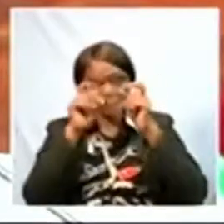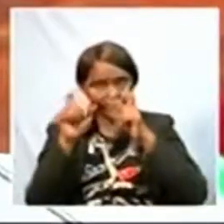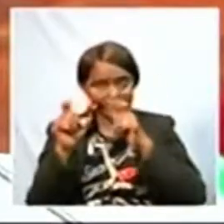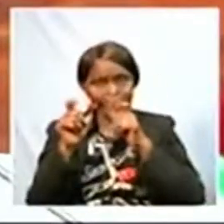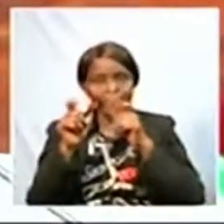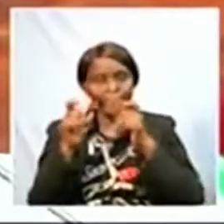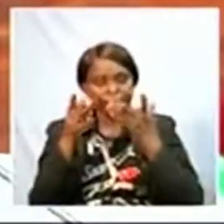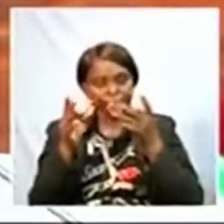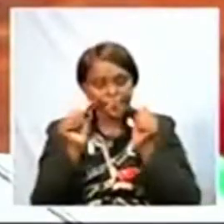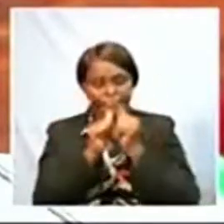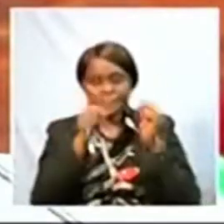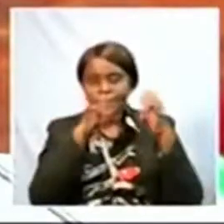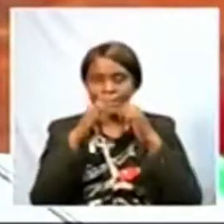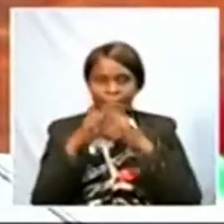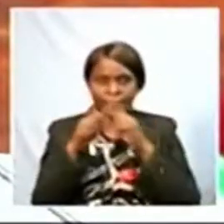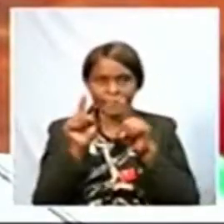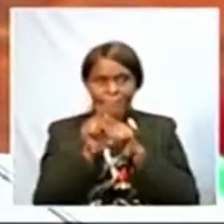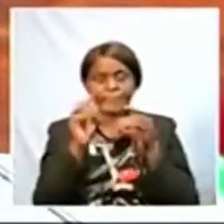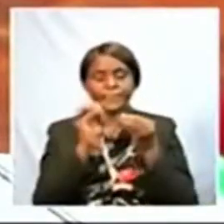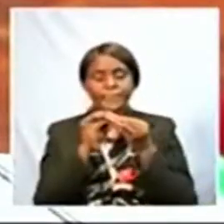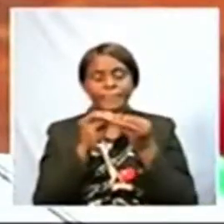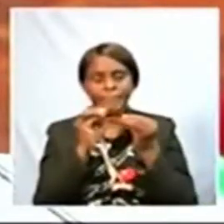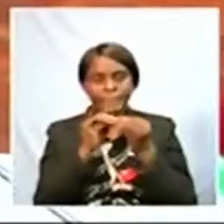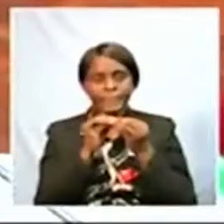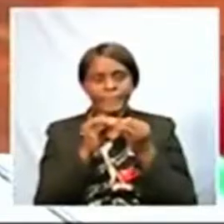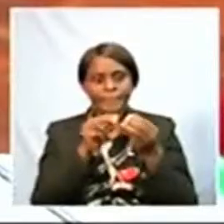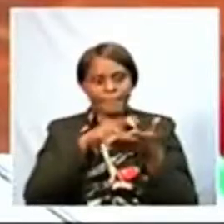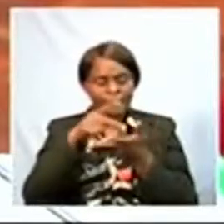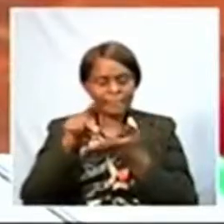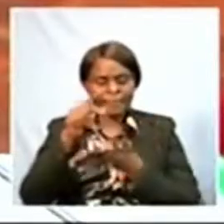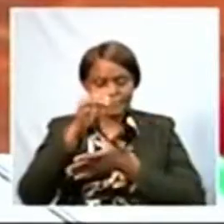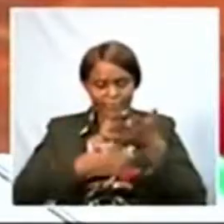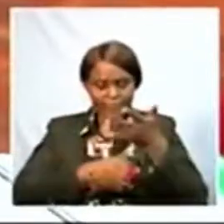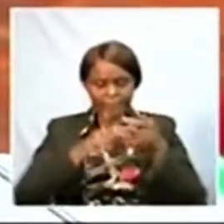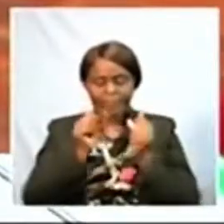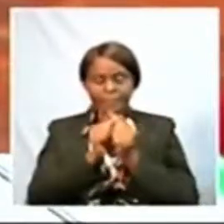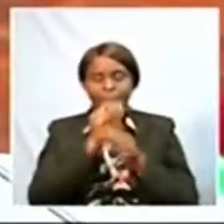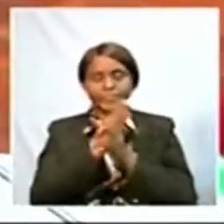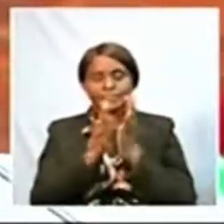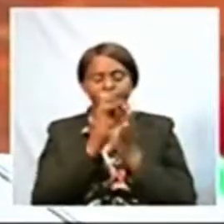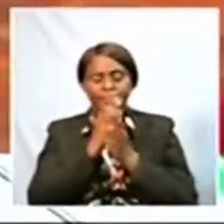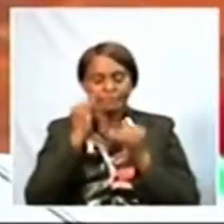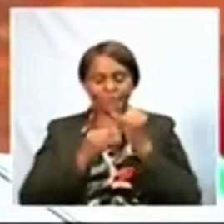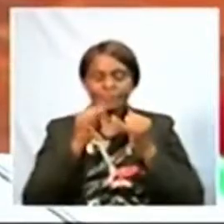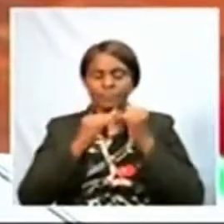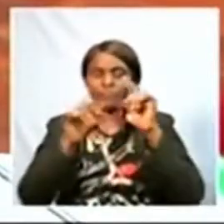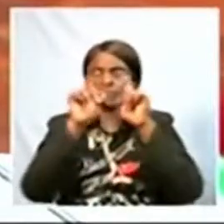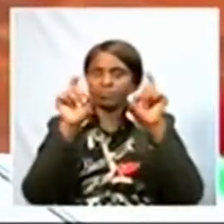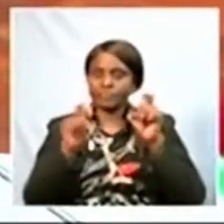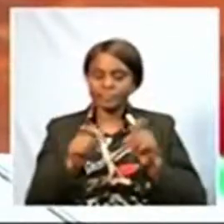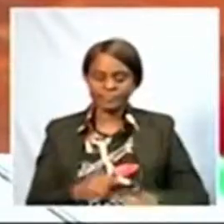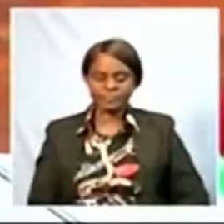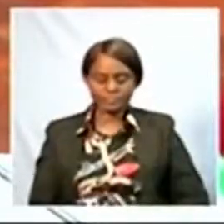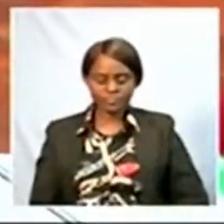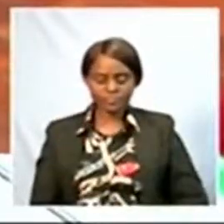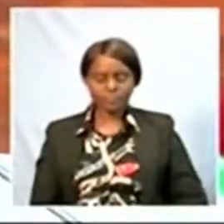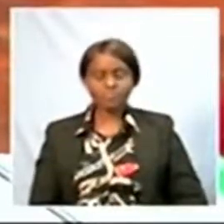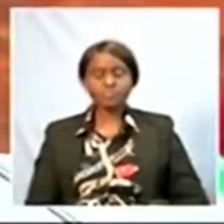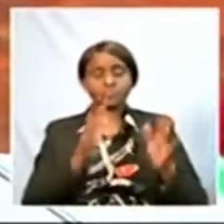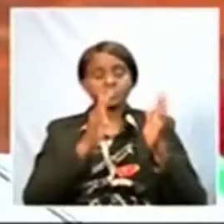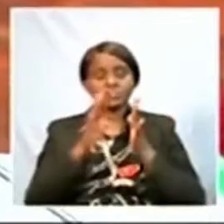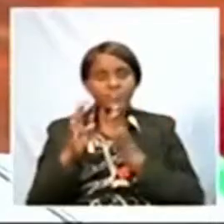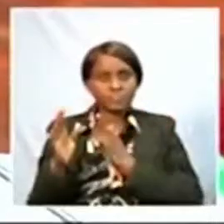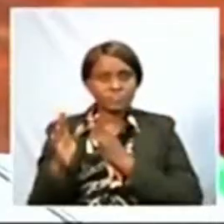ledger, bank statement, extract, payment vouchers, contract, and completion certificate. Remedial